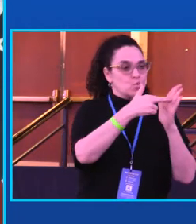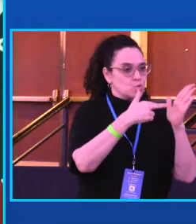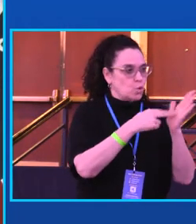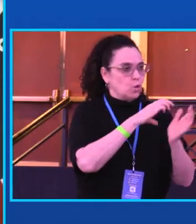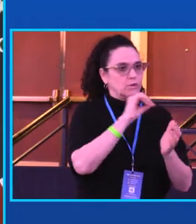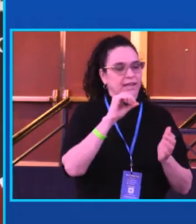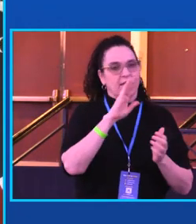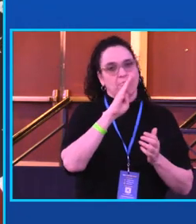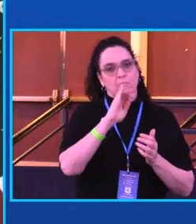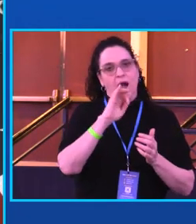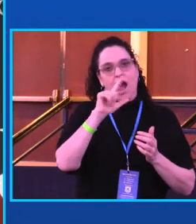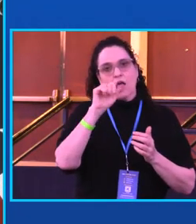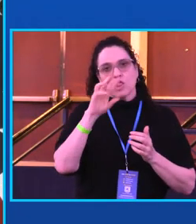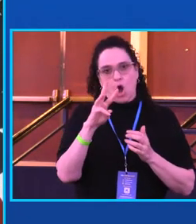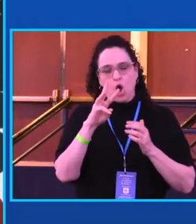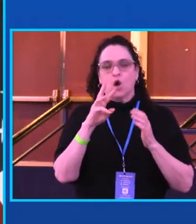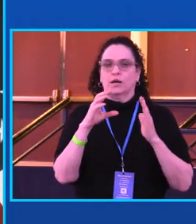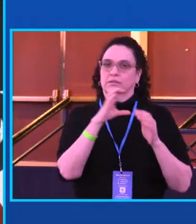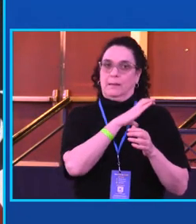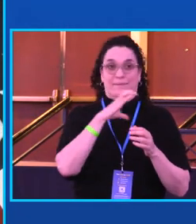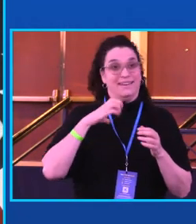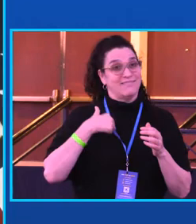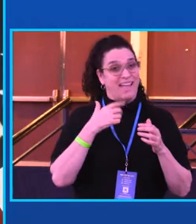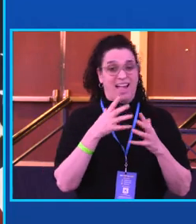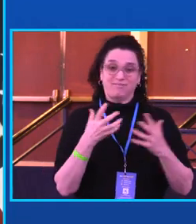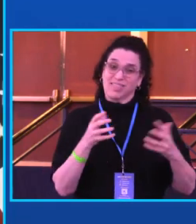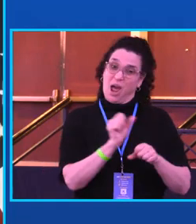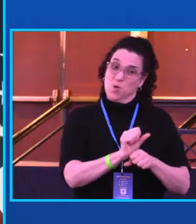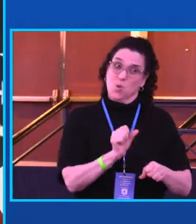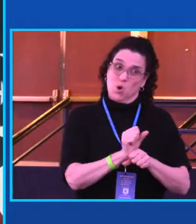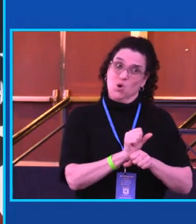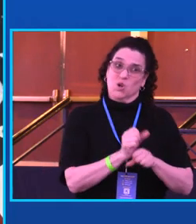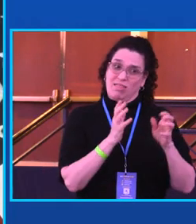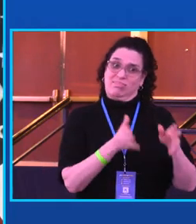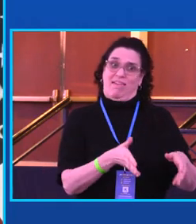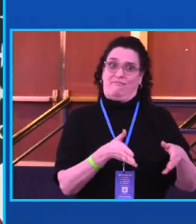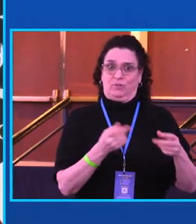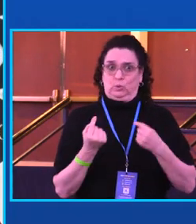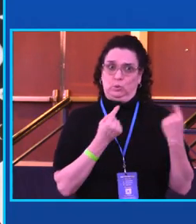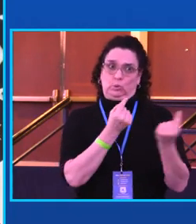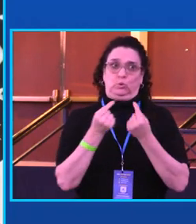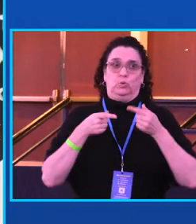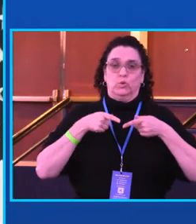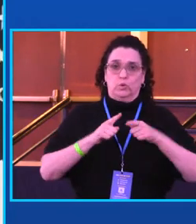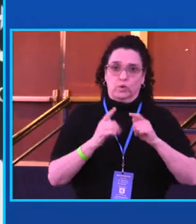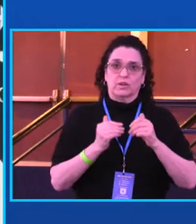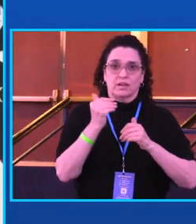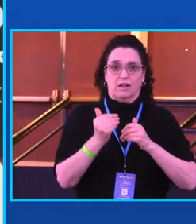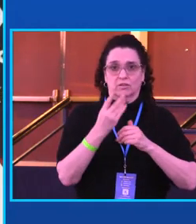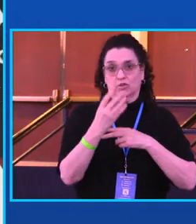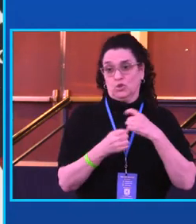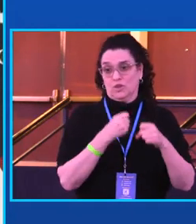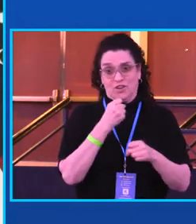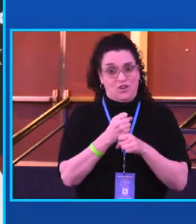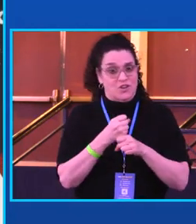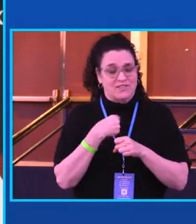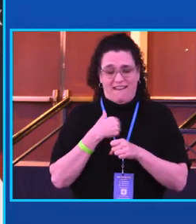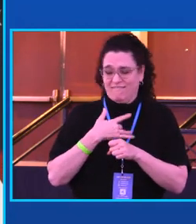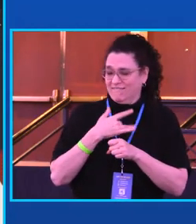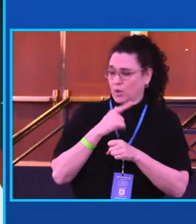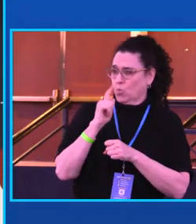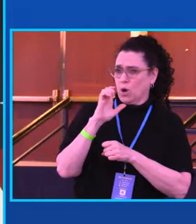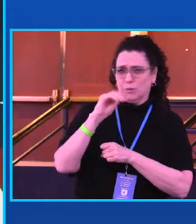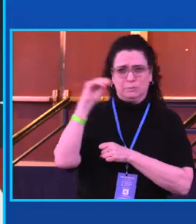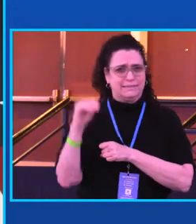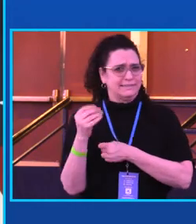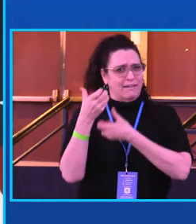Committee. We have a lot of work to do over the next few years, and I am completely confident